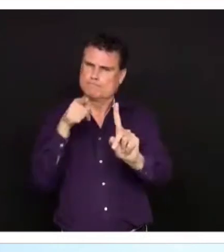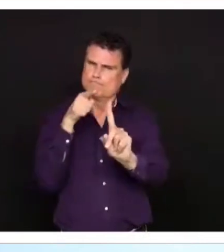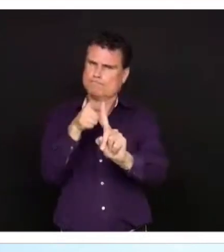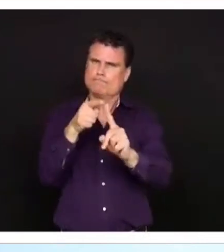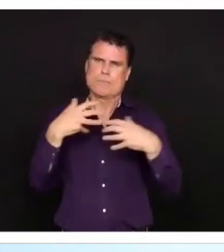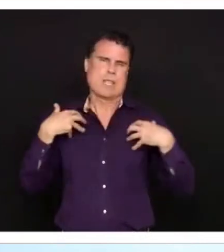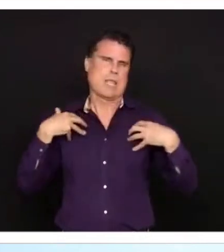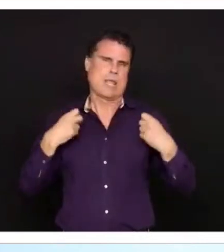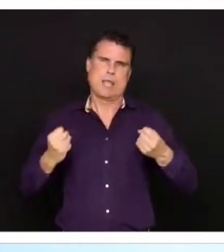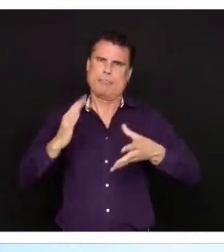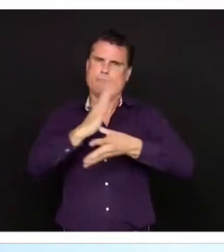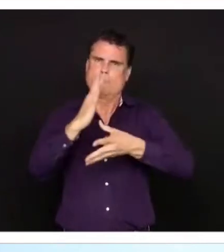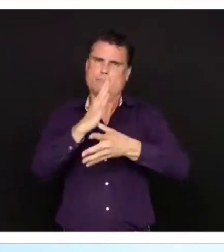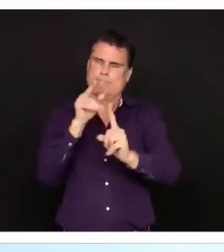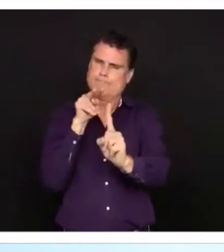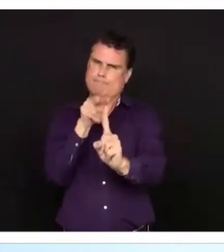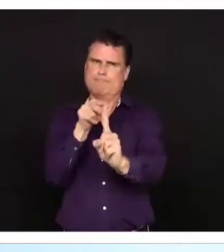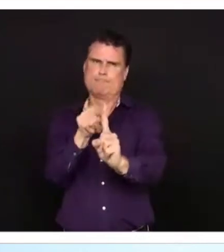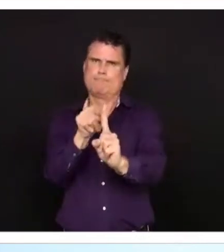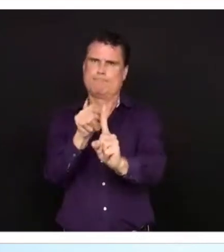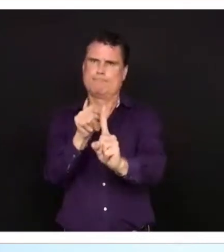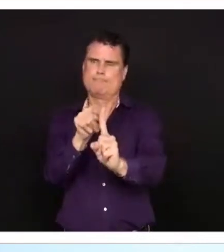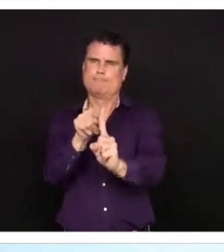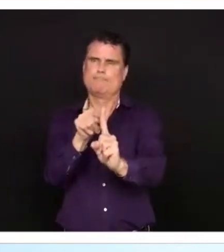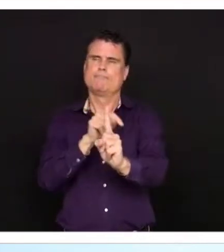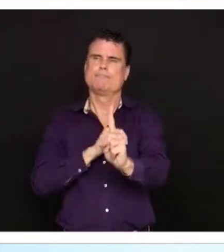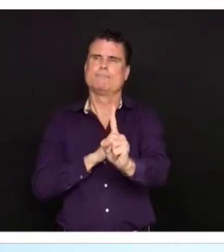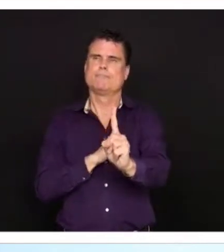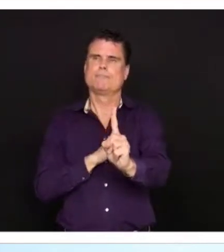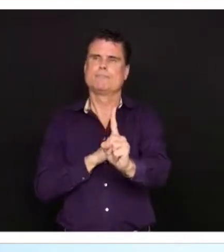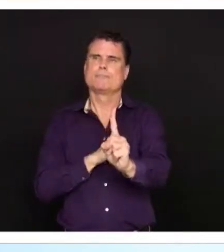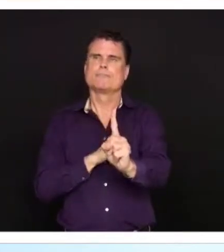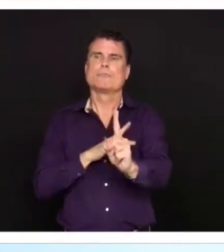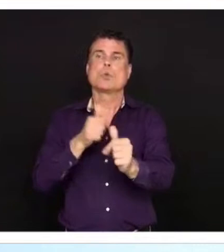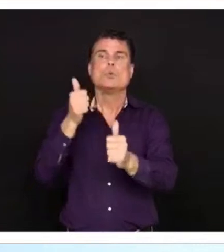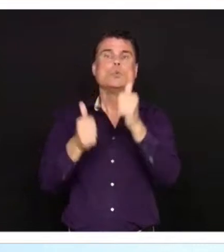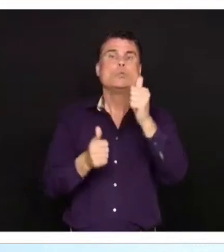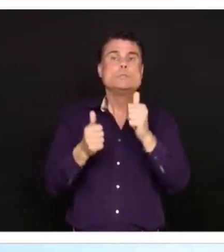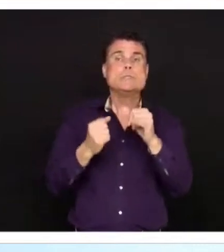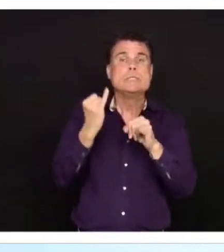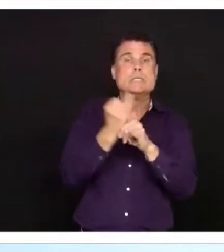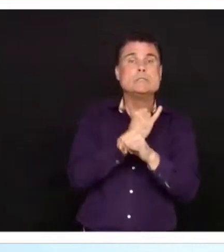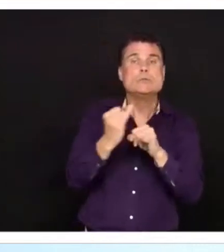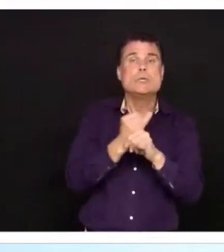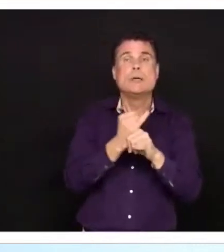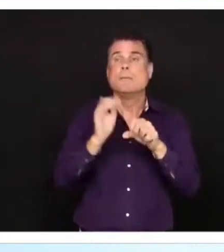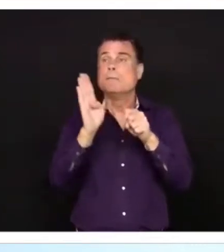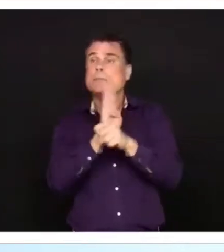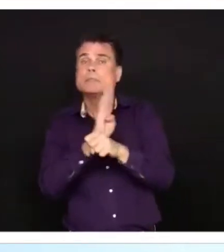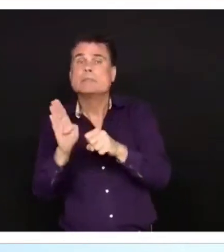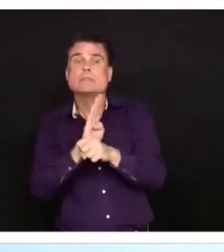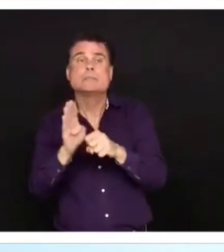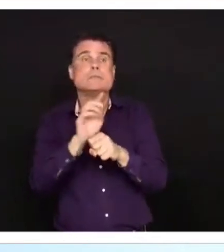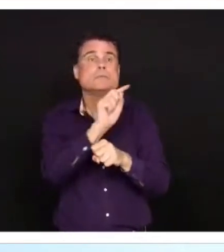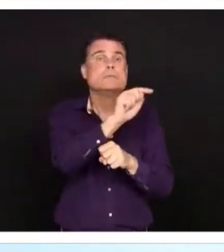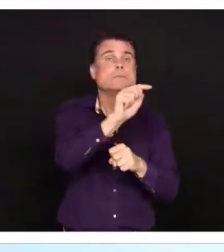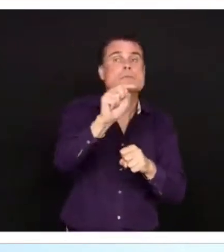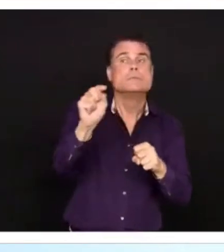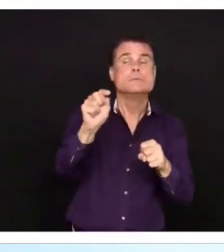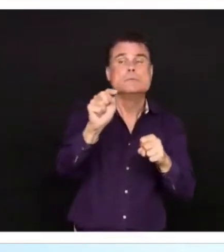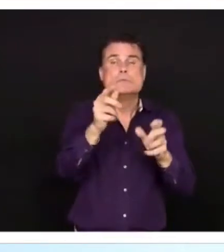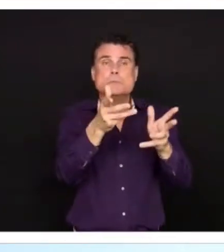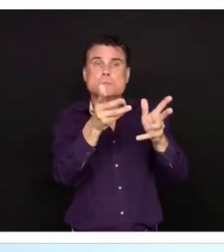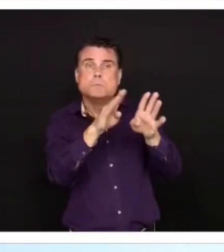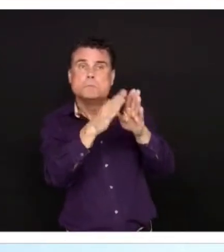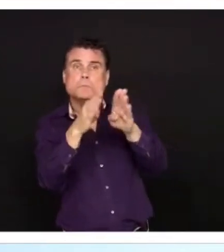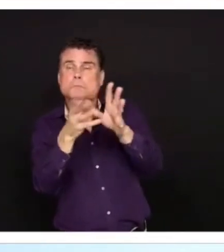models have more interconnectivity? Which ones can you modify? So we talked about not traveling, so business travel is